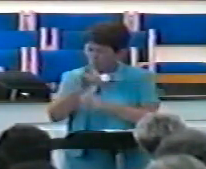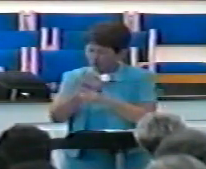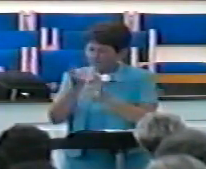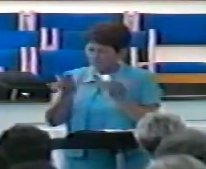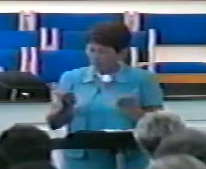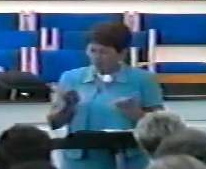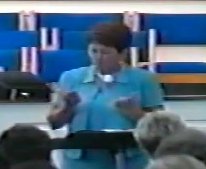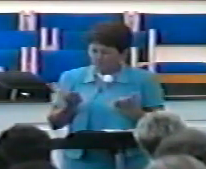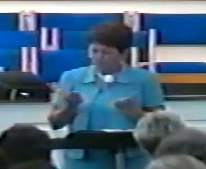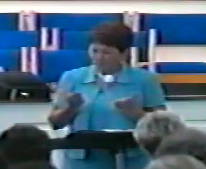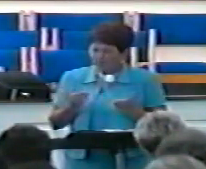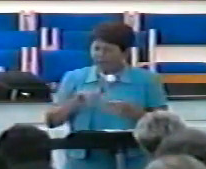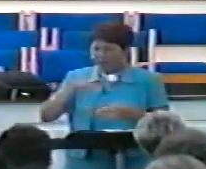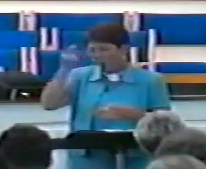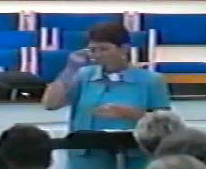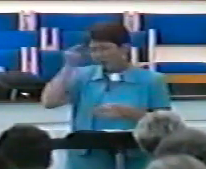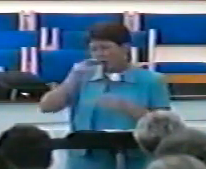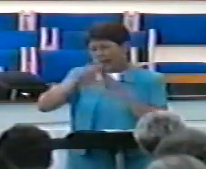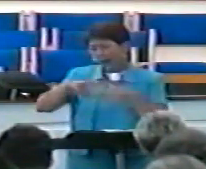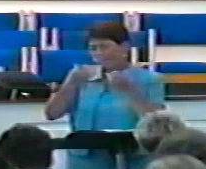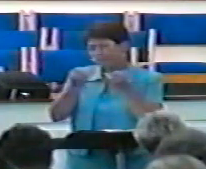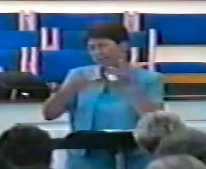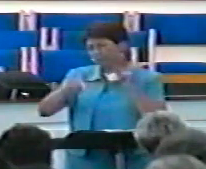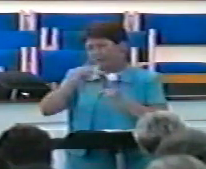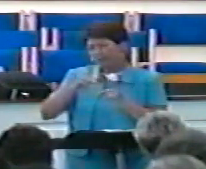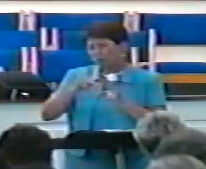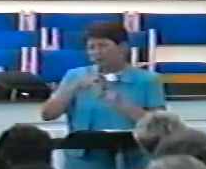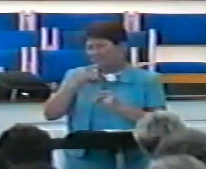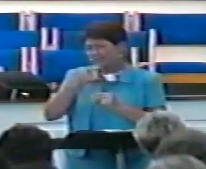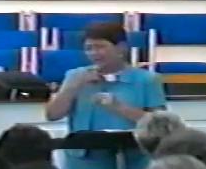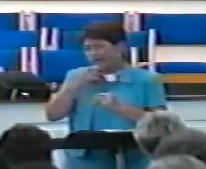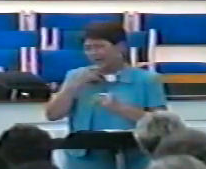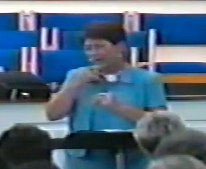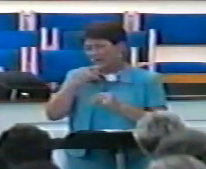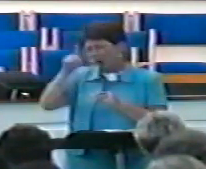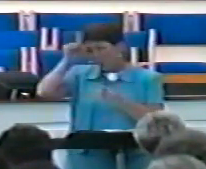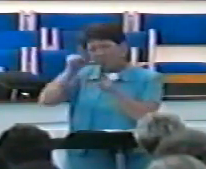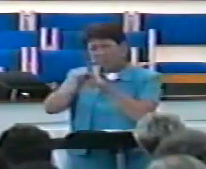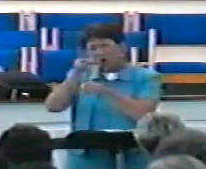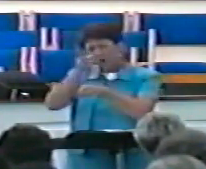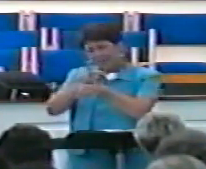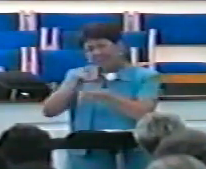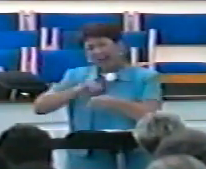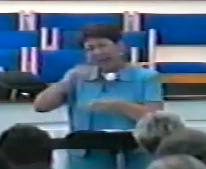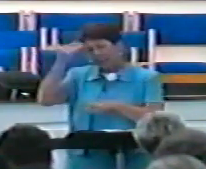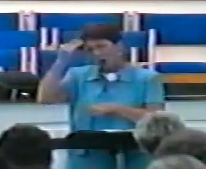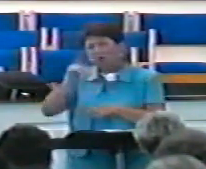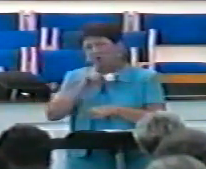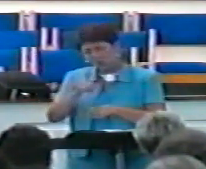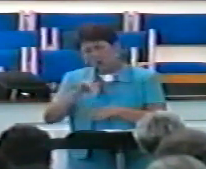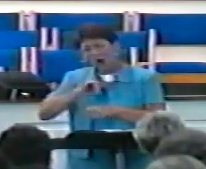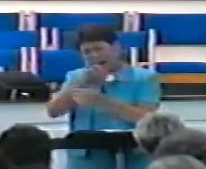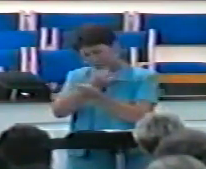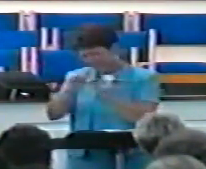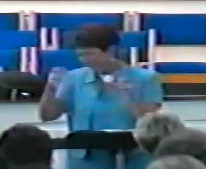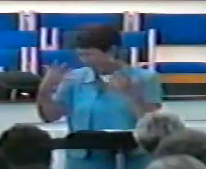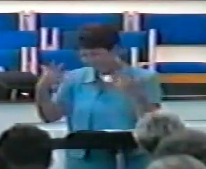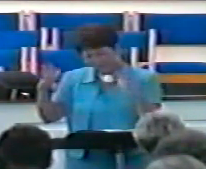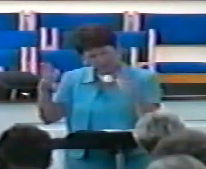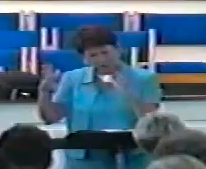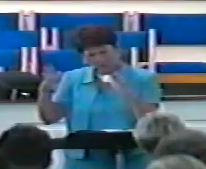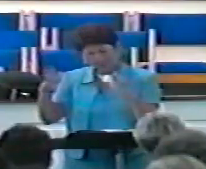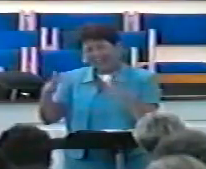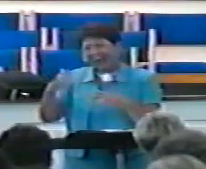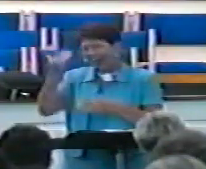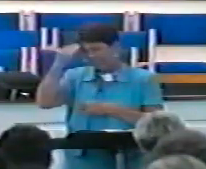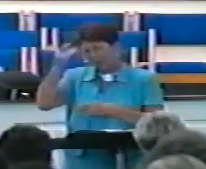wonder how many of you could say, Brother Keith, I know for sure that I'm saved. I know Jesus lives in my heart. And Brother Keith, if I